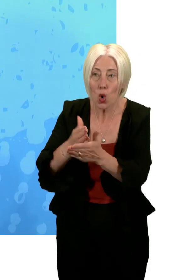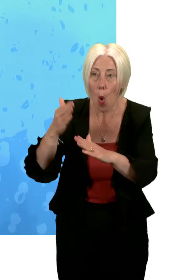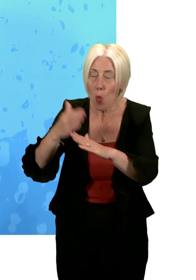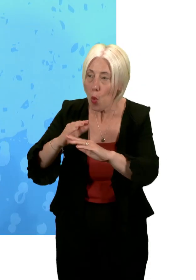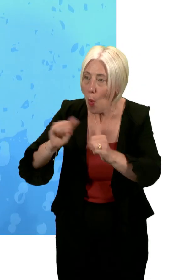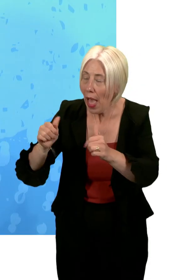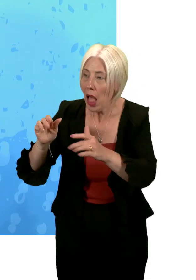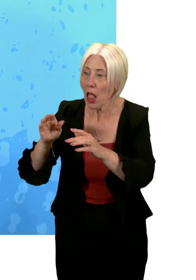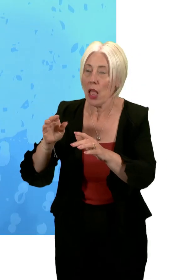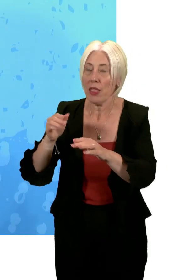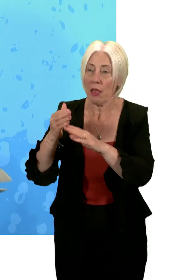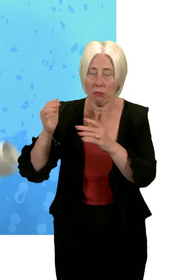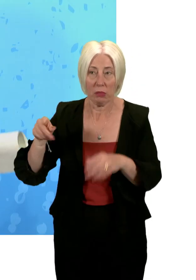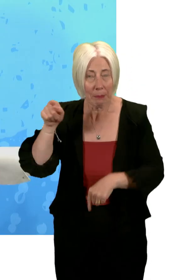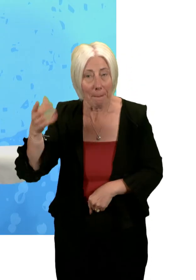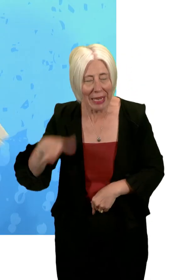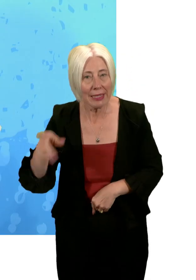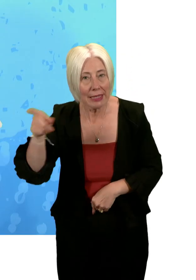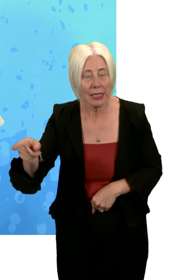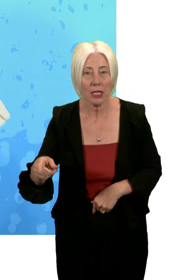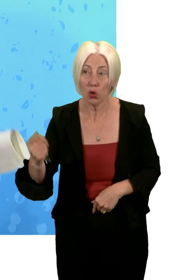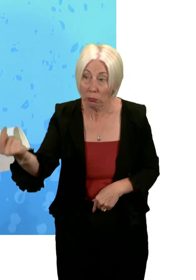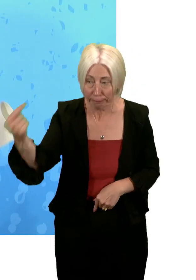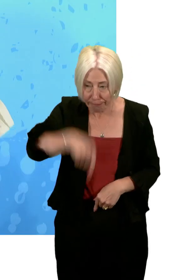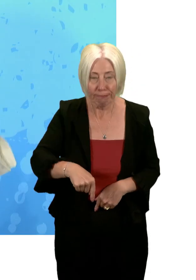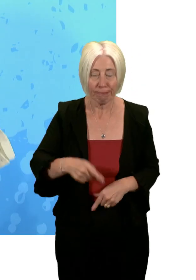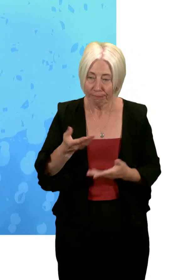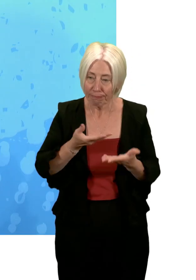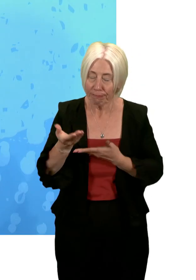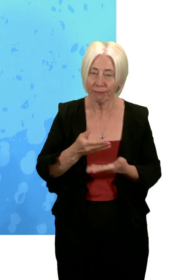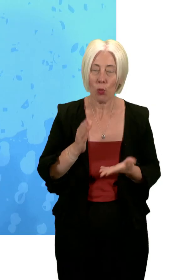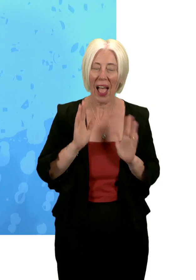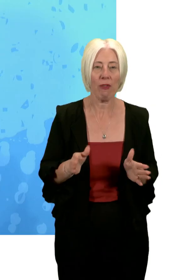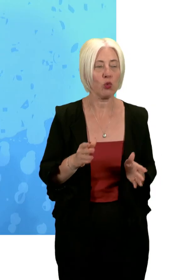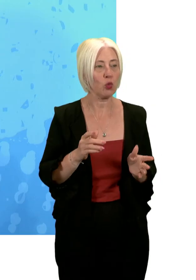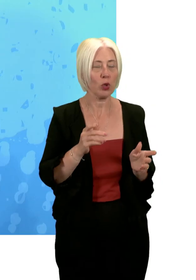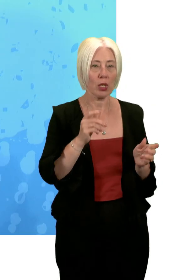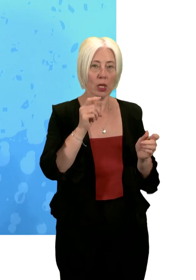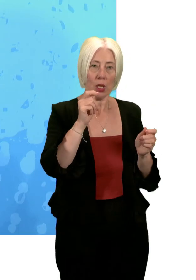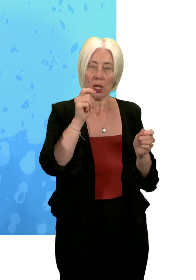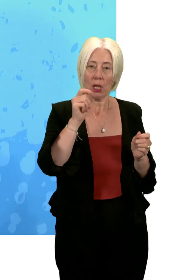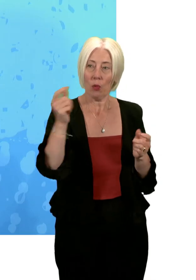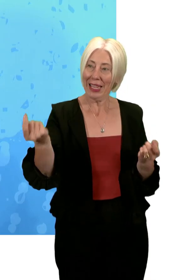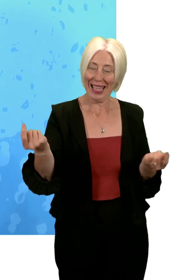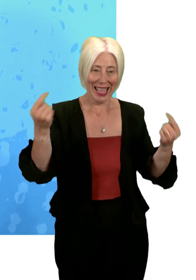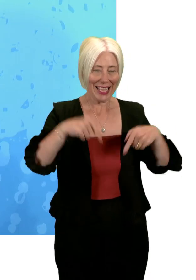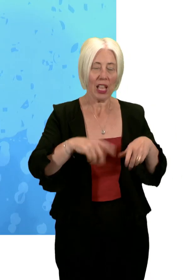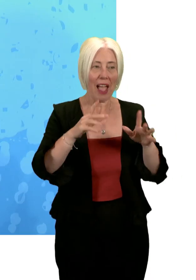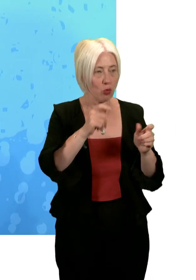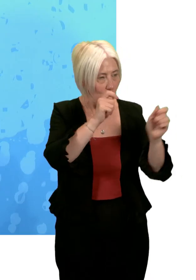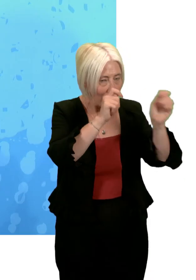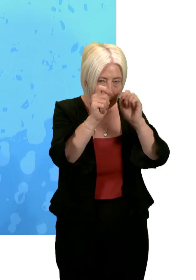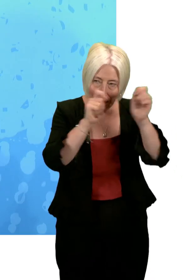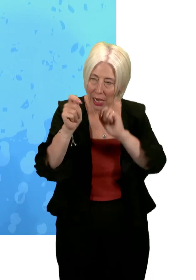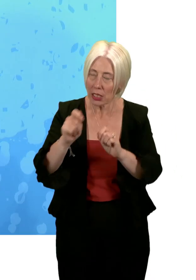to engage. And it's all about it's people having respect. You know, when they come into these environments, it's people